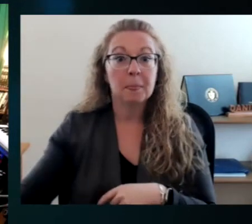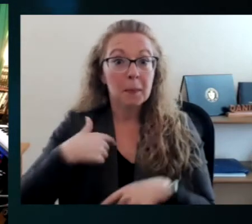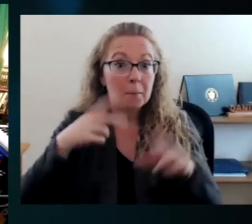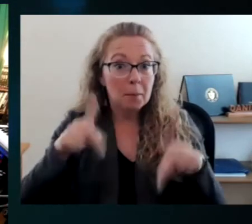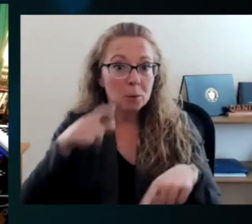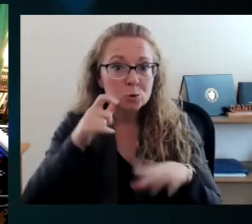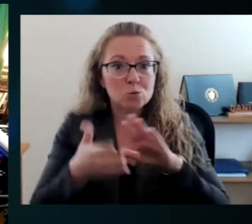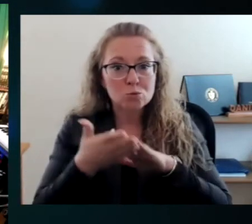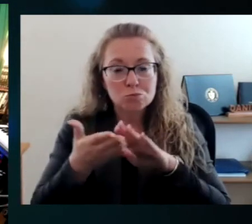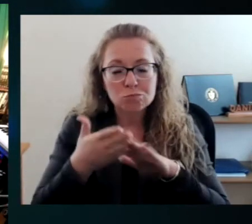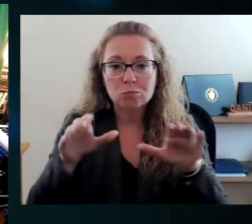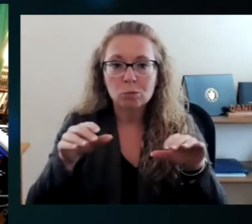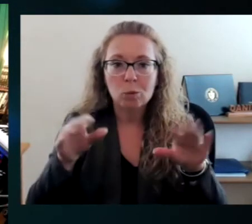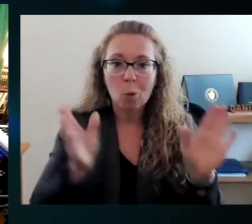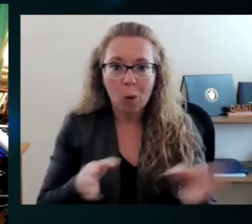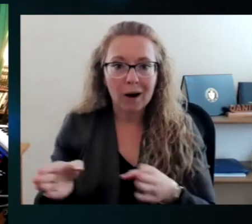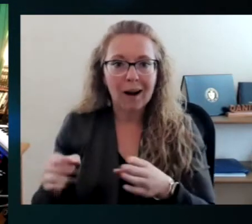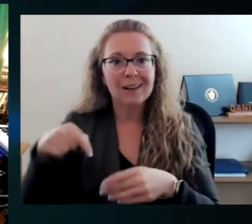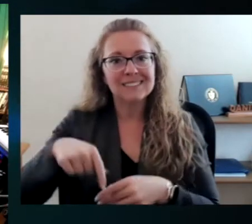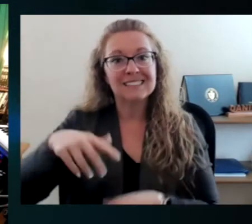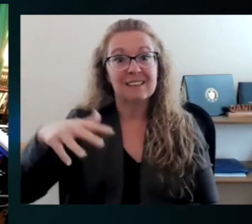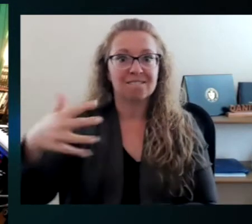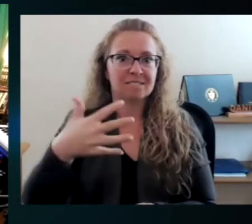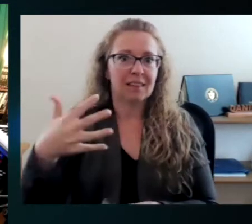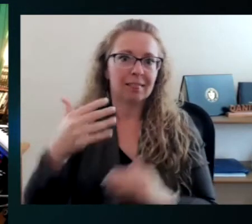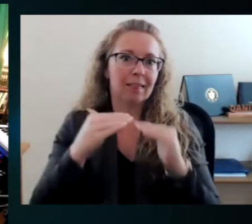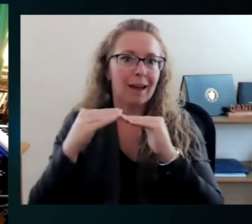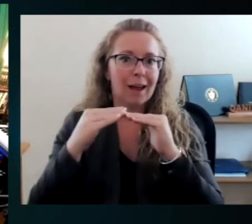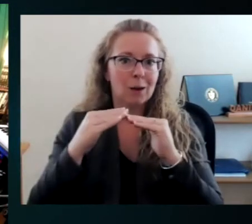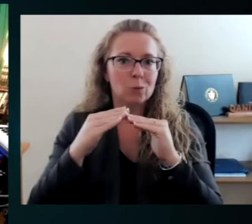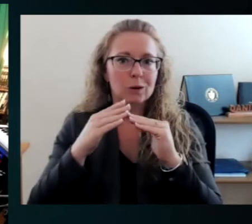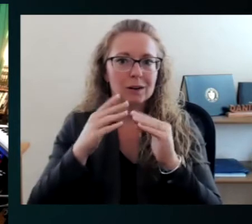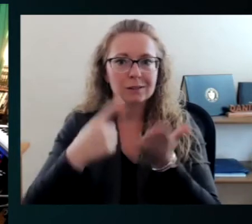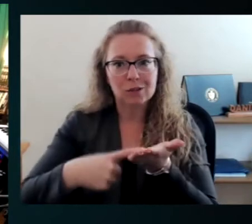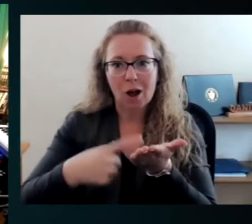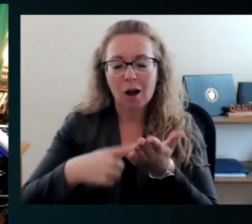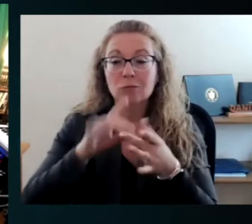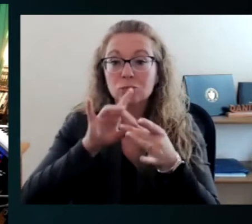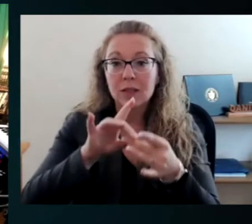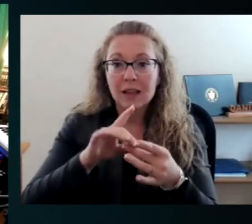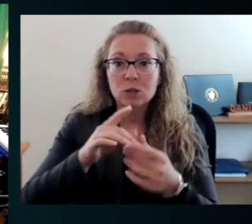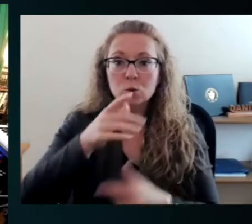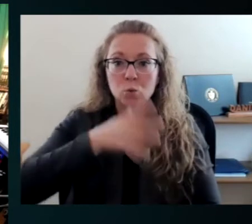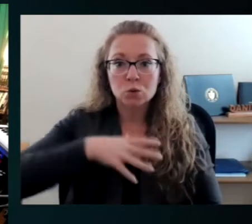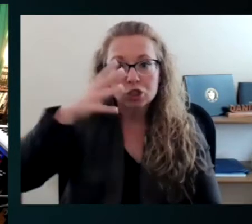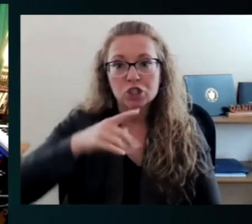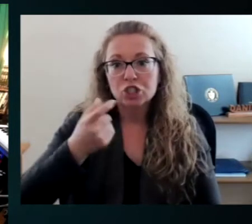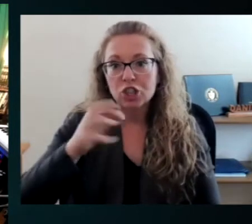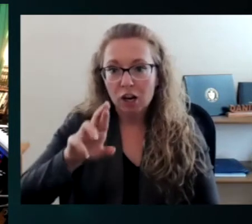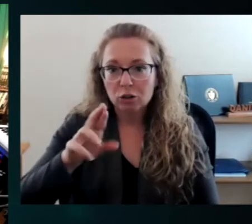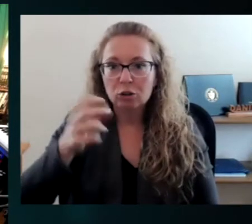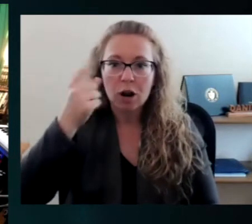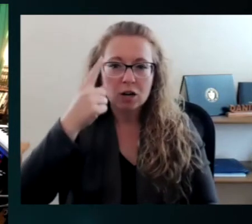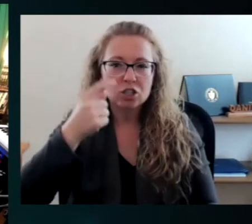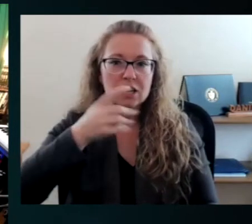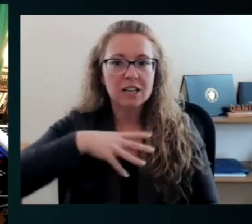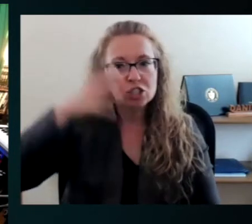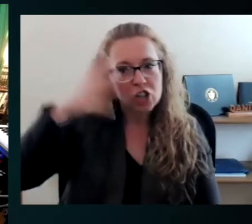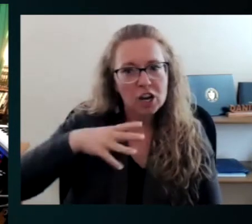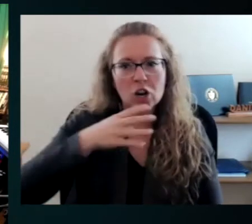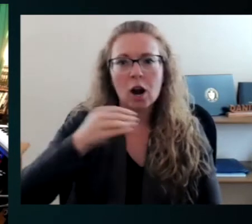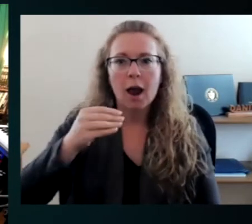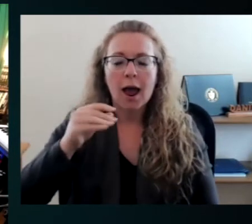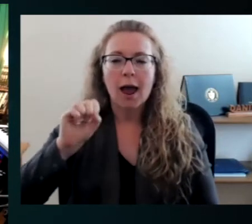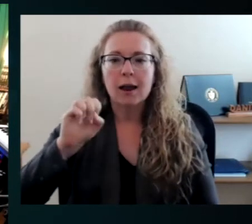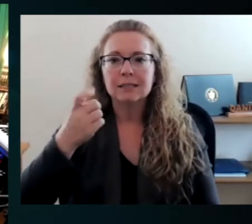of SIGCHI equity talks around gender and understanding gender and sexuality. And I was really